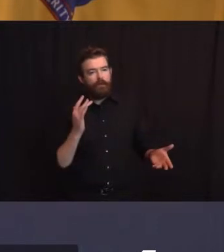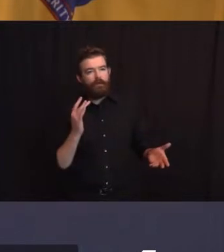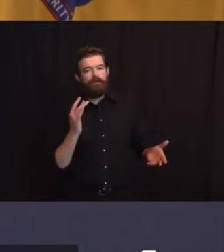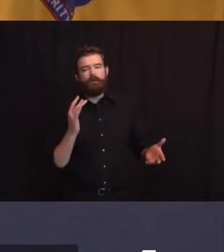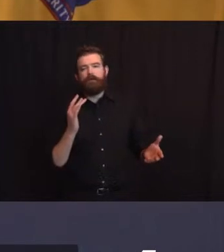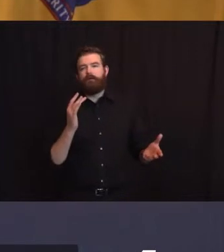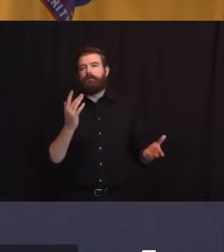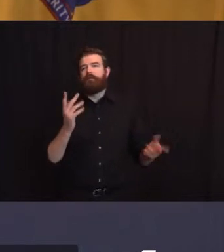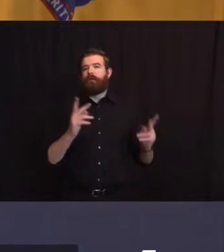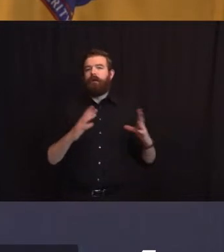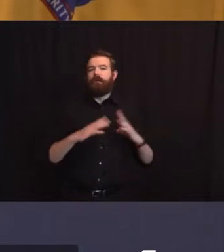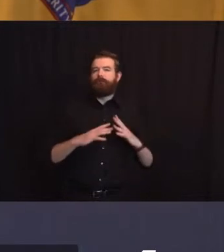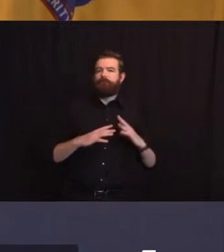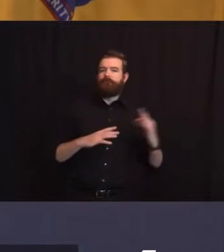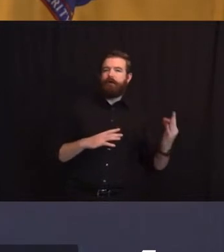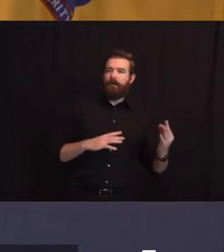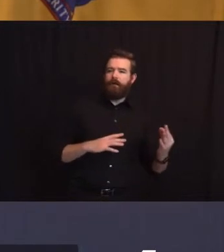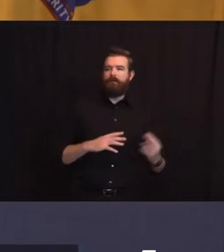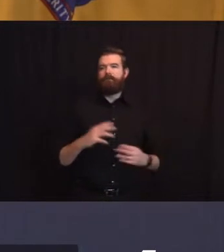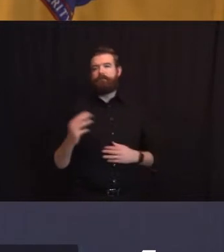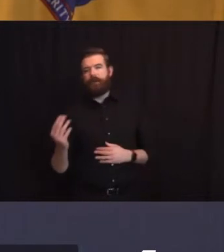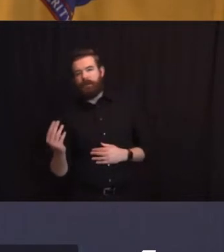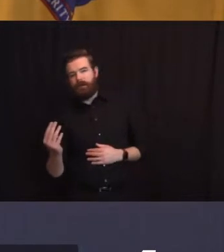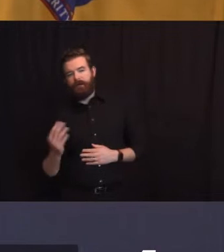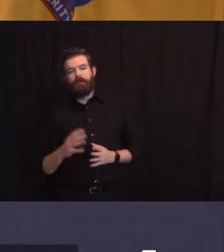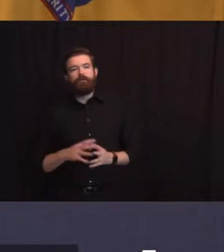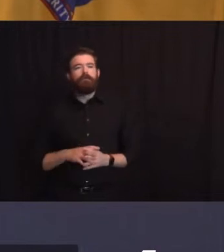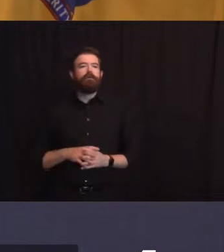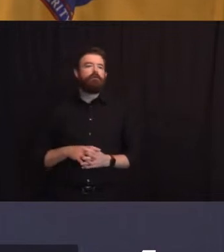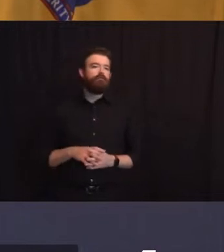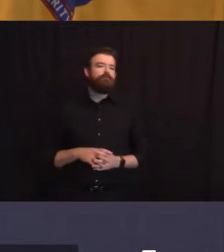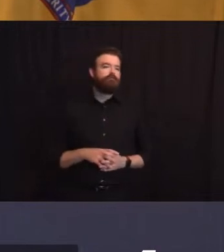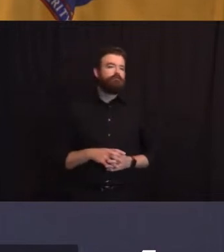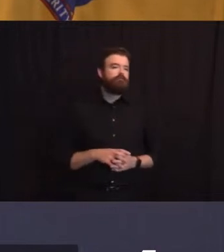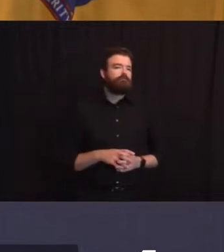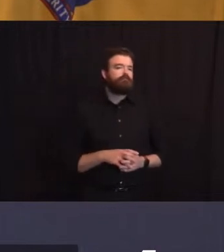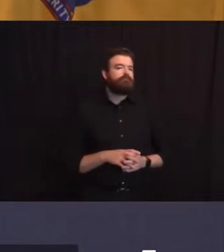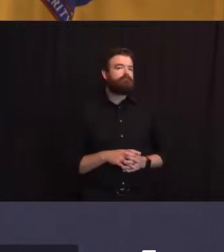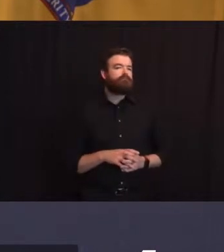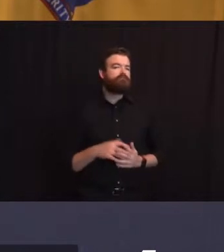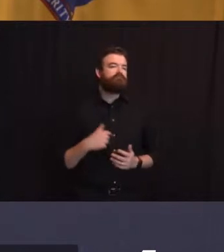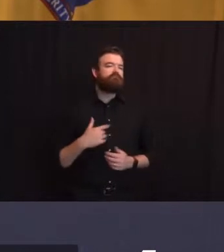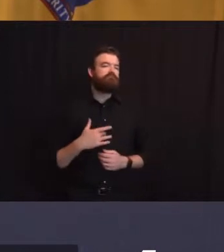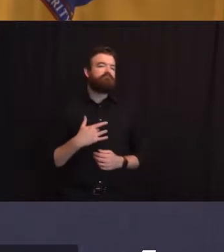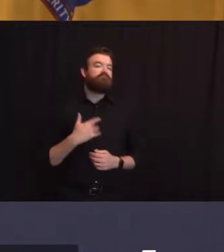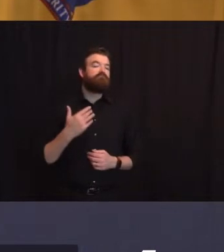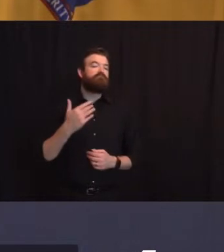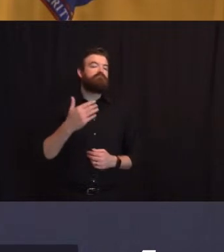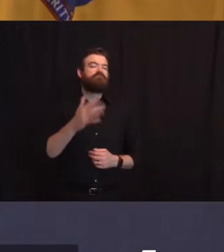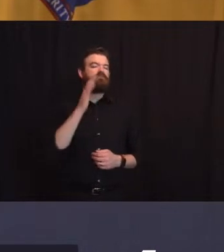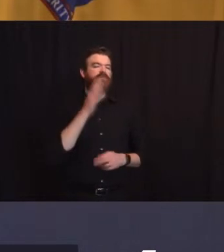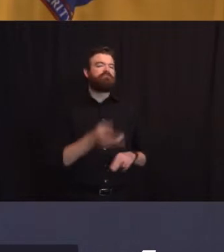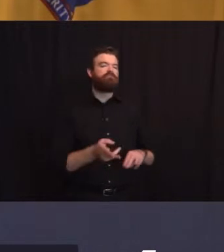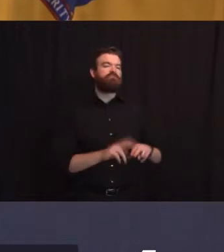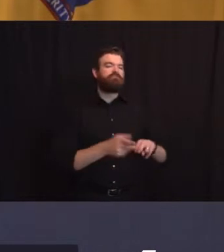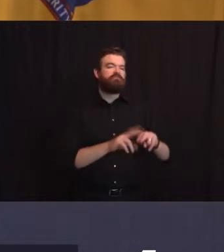hope it is, but you're going to see a lot less of that. A lot of investment into customer-friendly